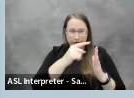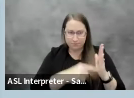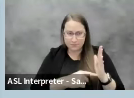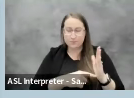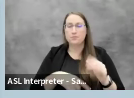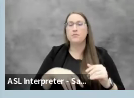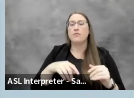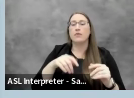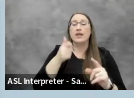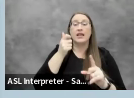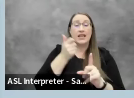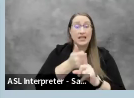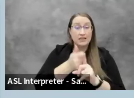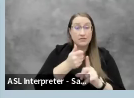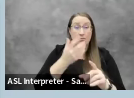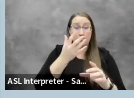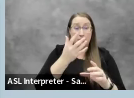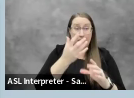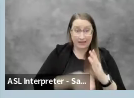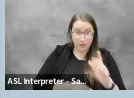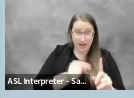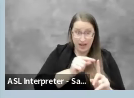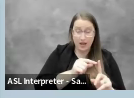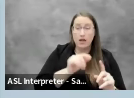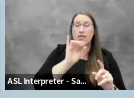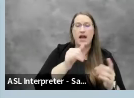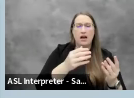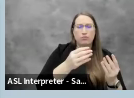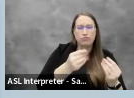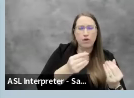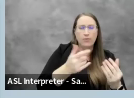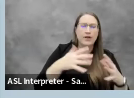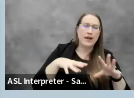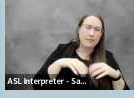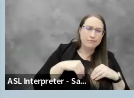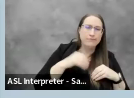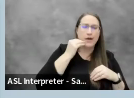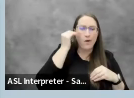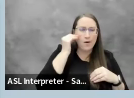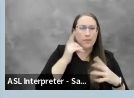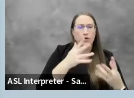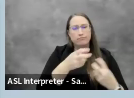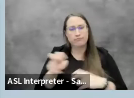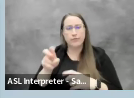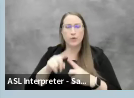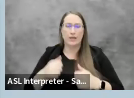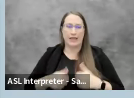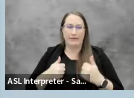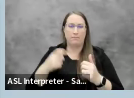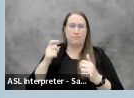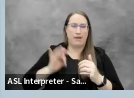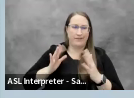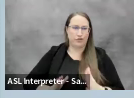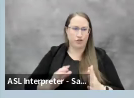if you were to pass away, your property would be distributed to the living beneficiaries you have placed on